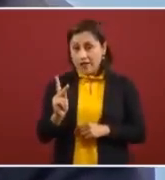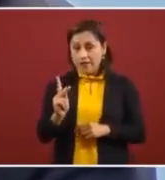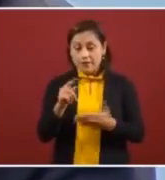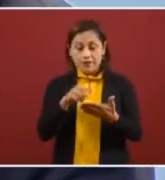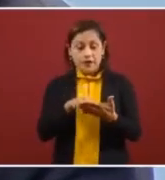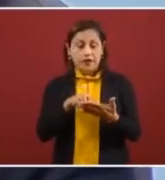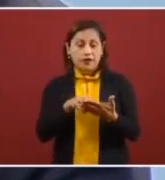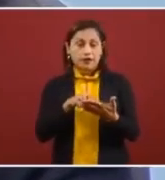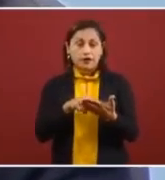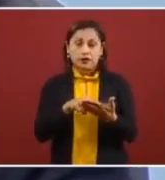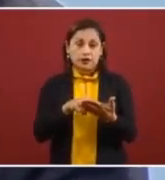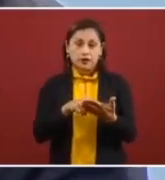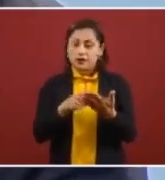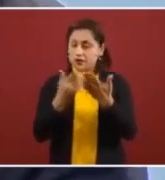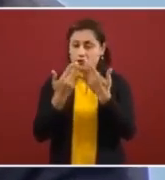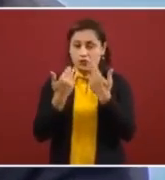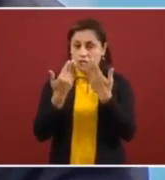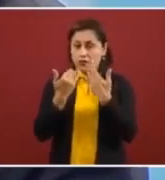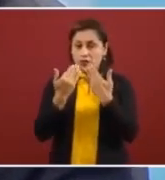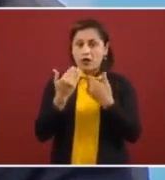So according to the app,